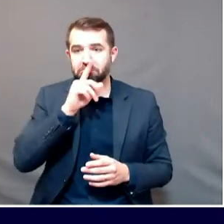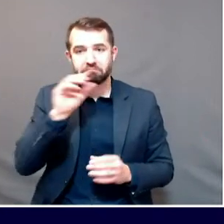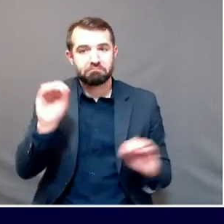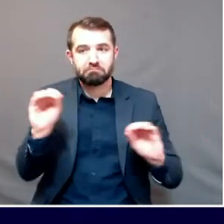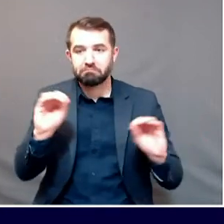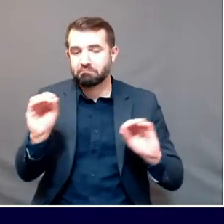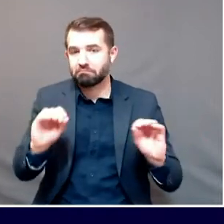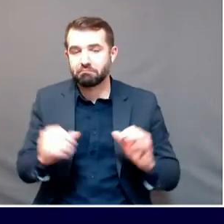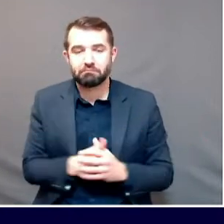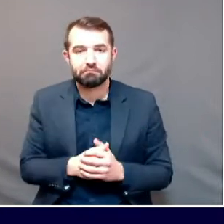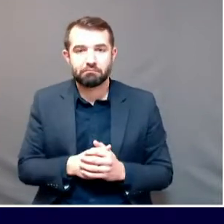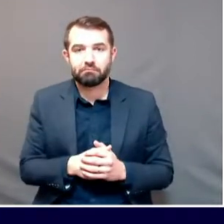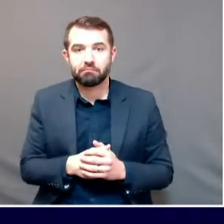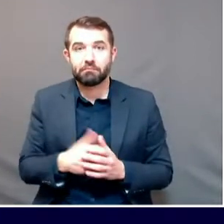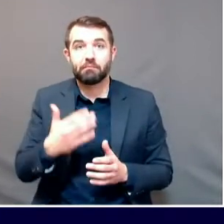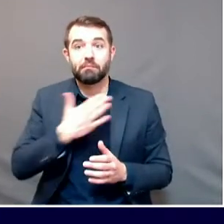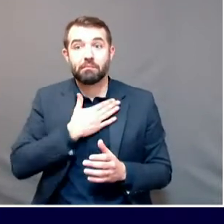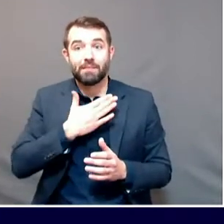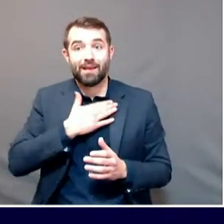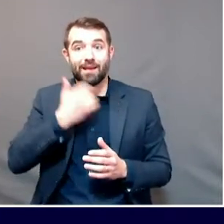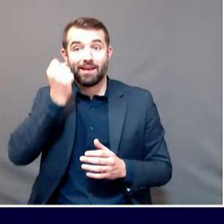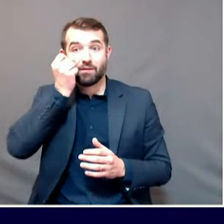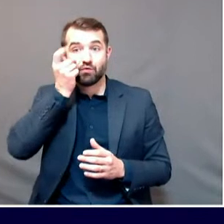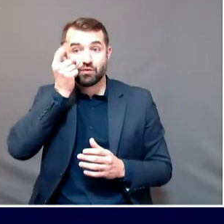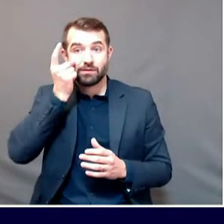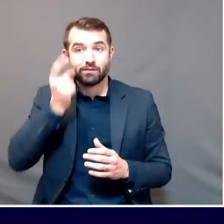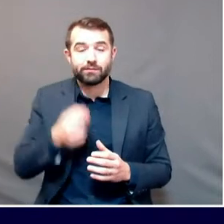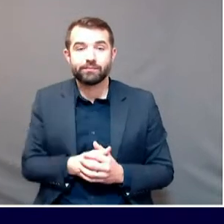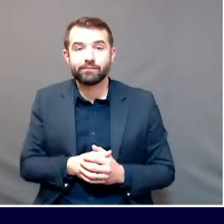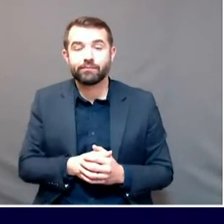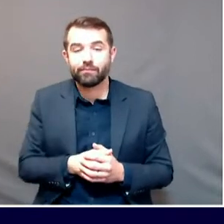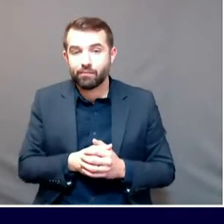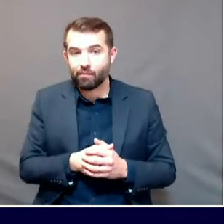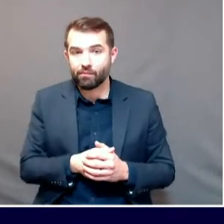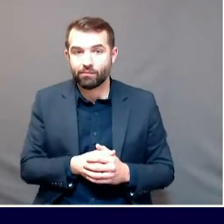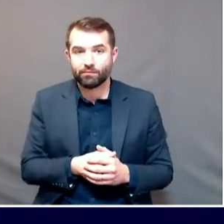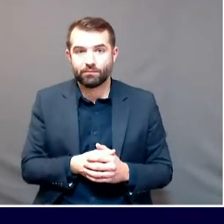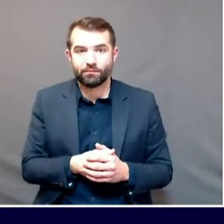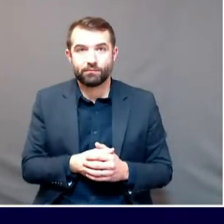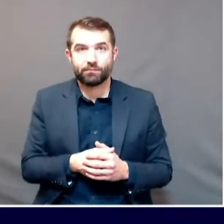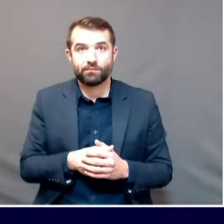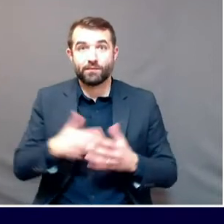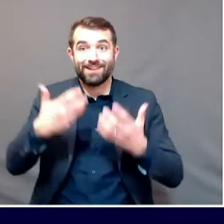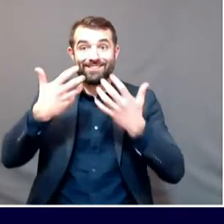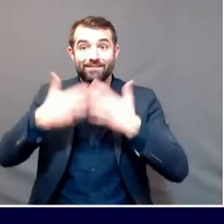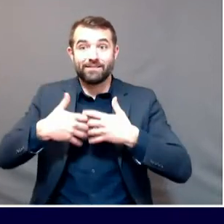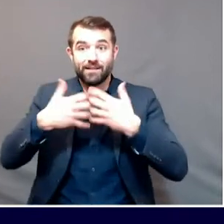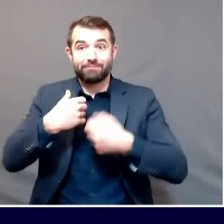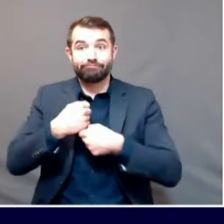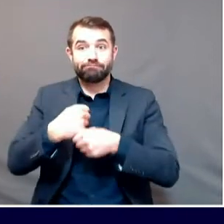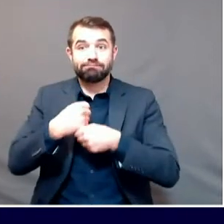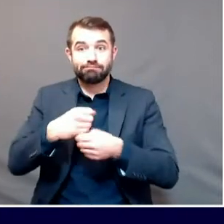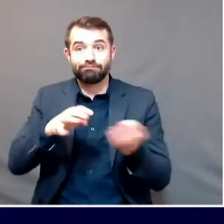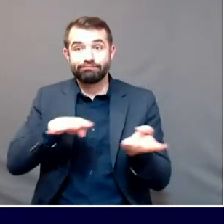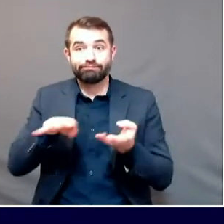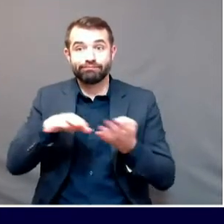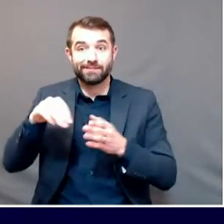understand, is that even though there is that manufacturing facility, it is